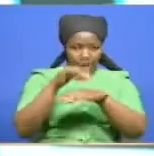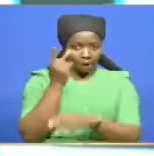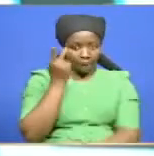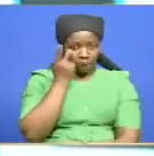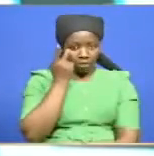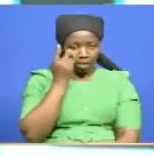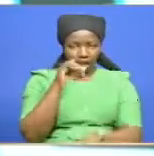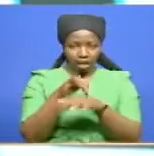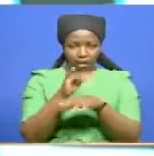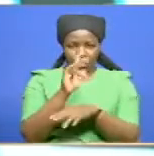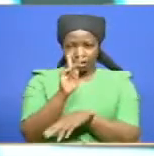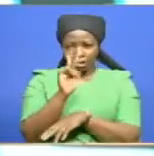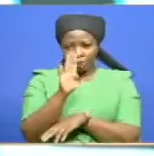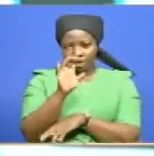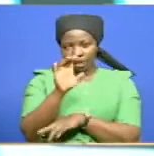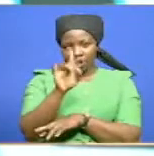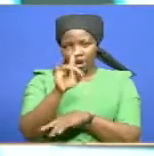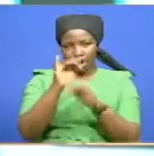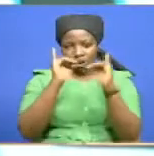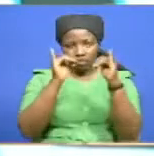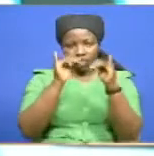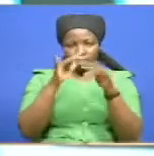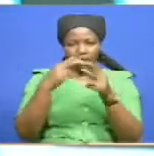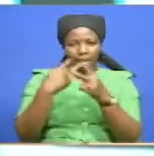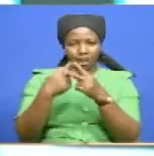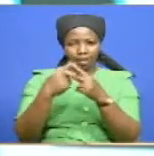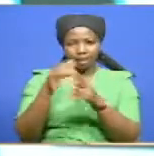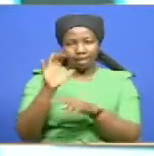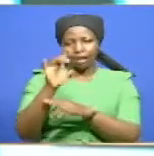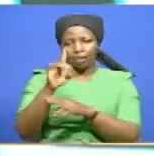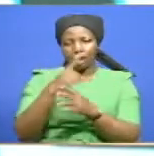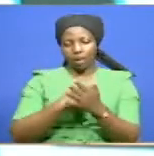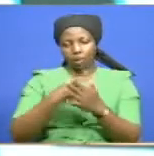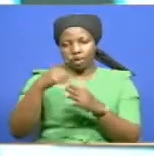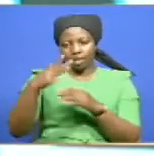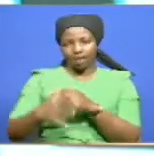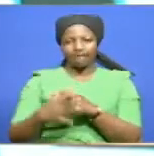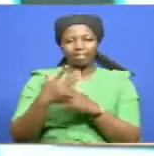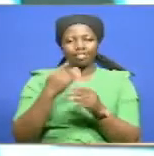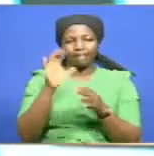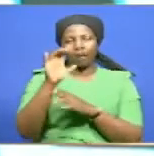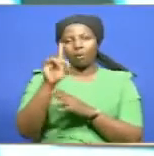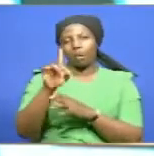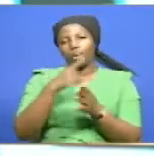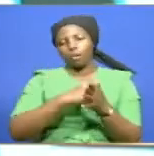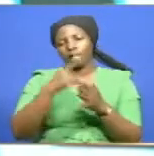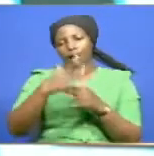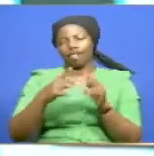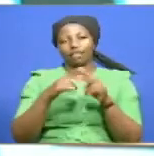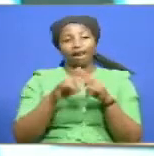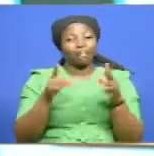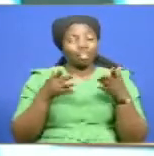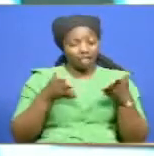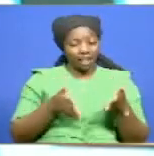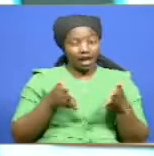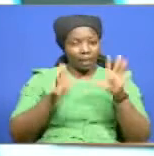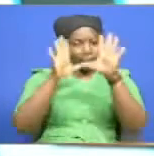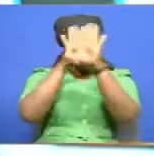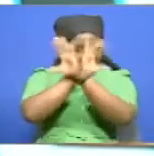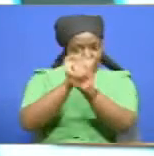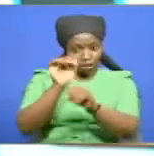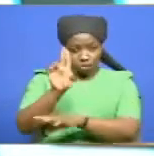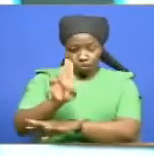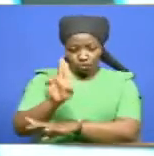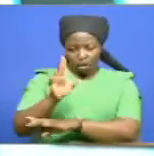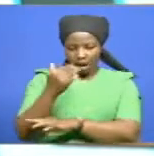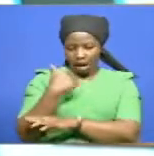at KBC Channel One News. The hashtag is Channel One Weekend. Channel One Weekend begins right now. President Uhuru Kenyatta